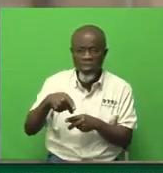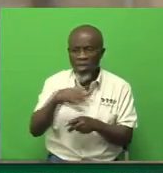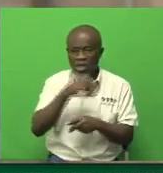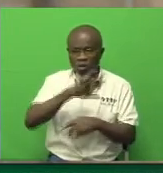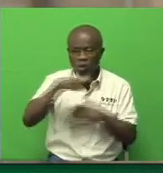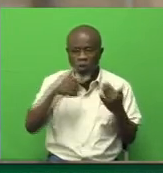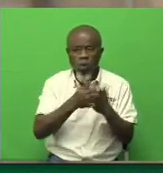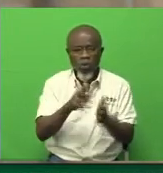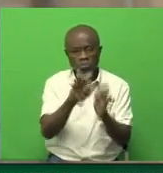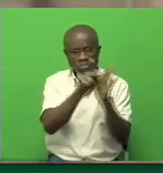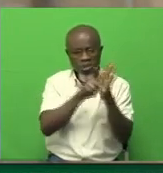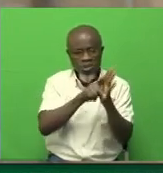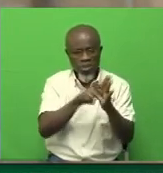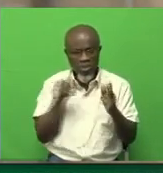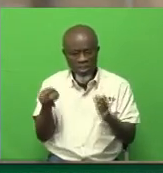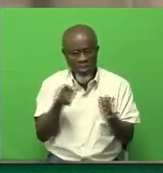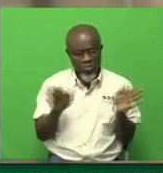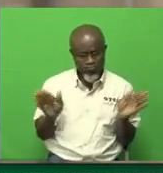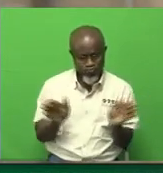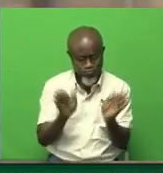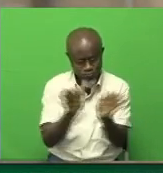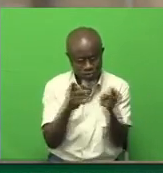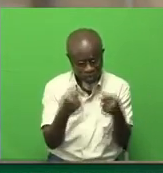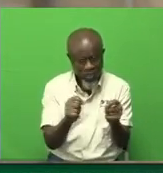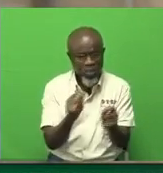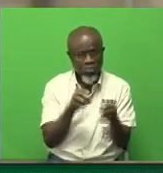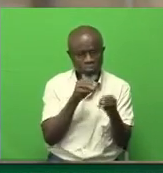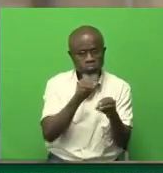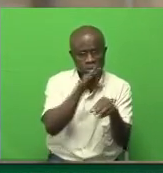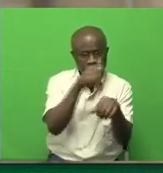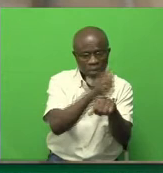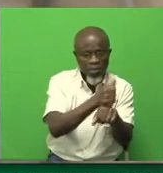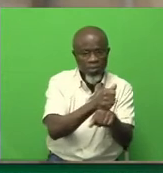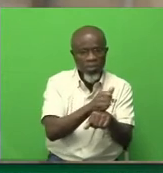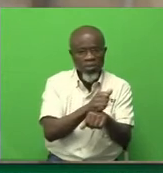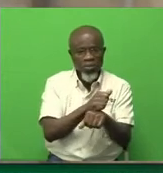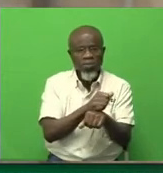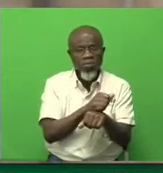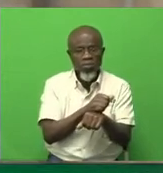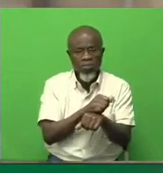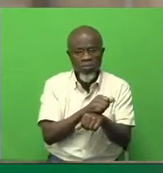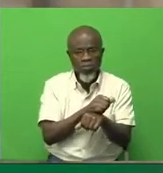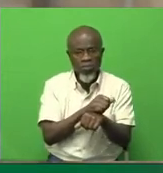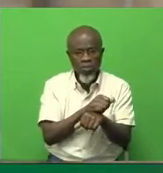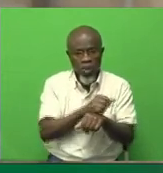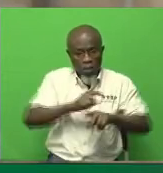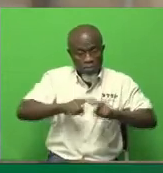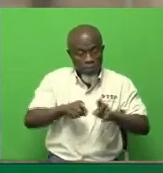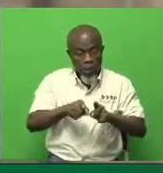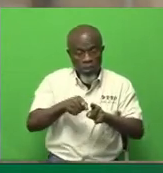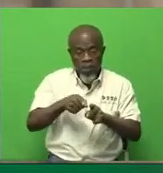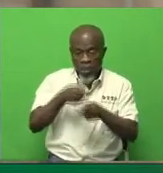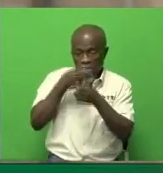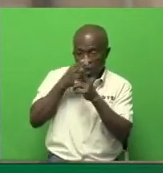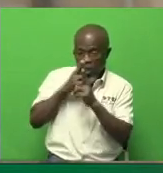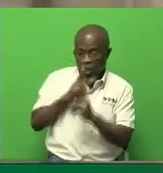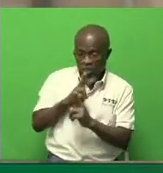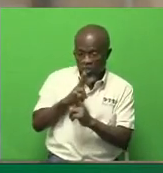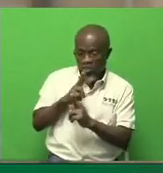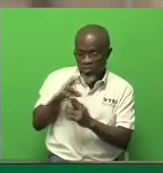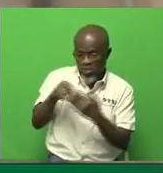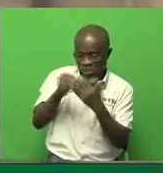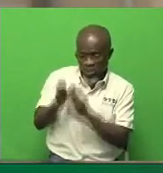pursued to advance the economic interests of this country but the honorable leader of the